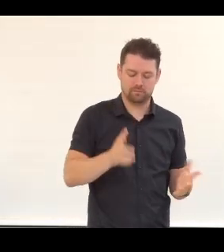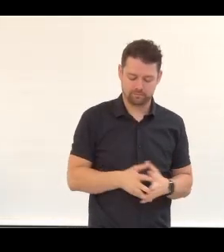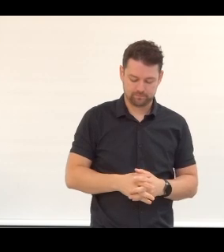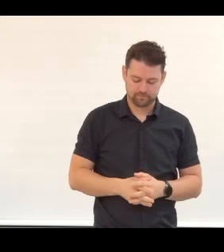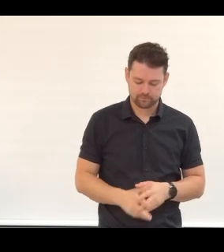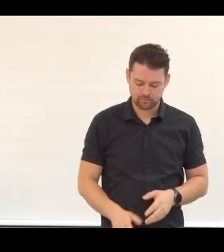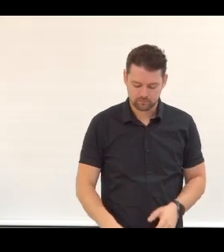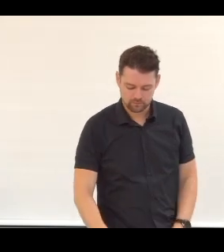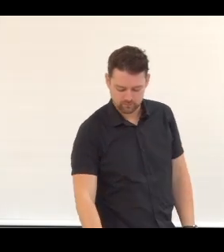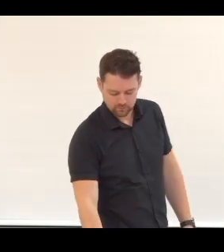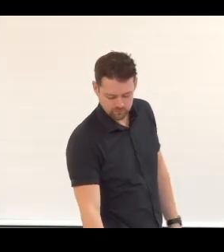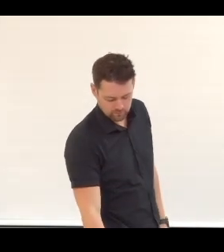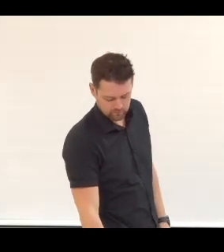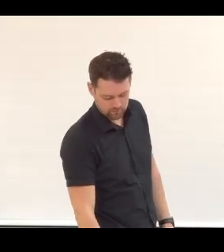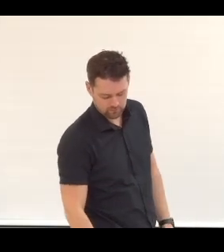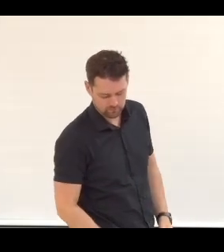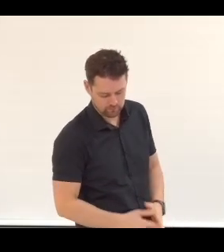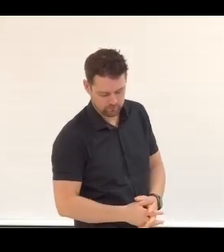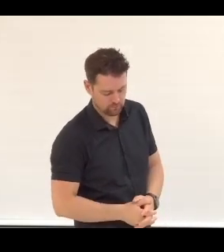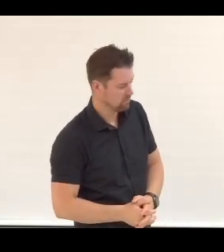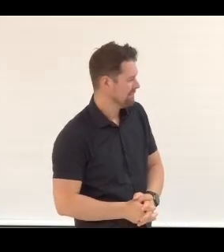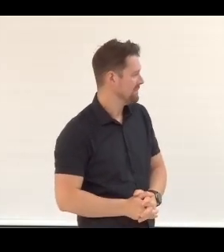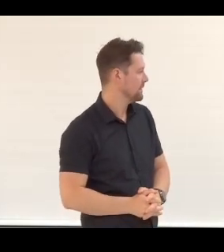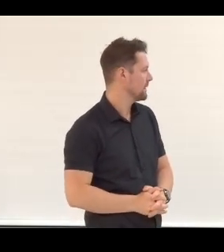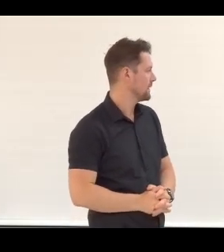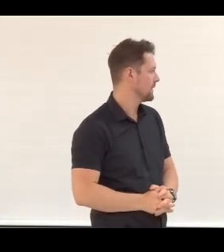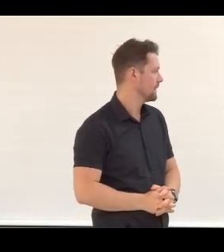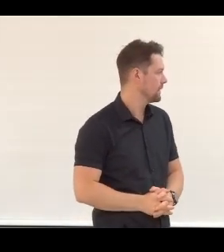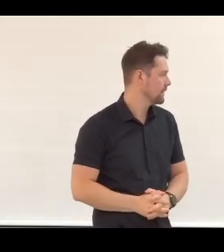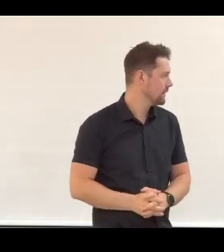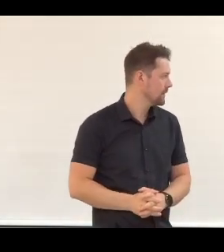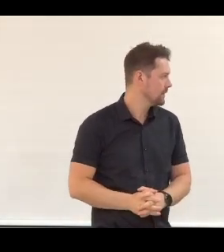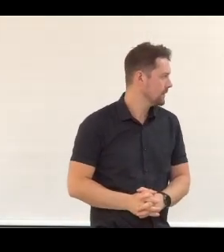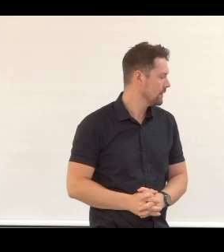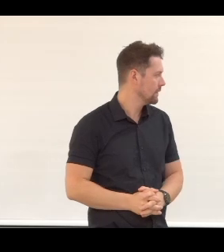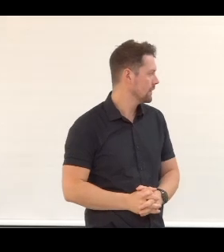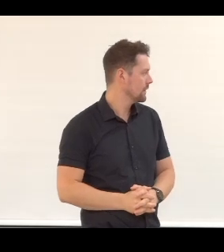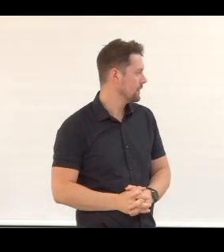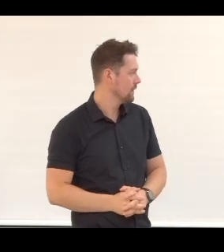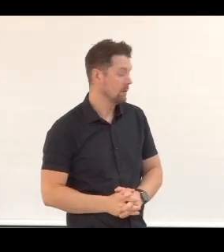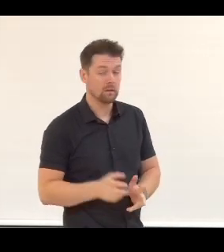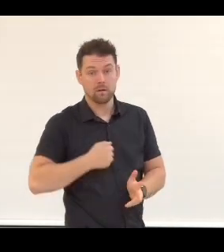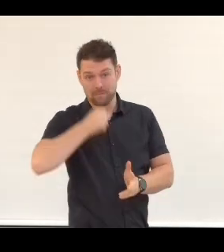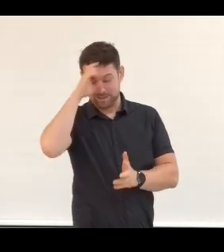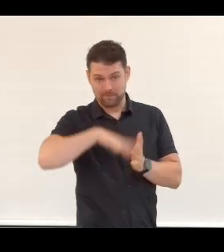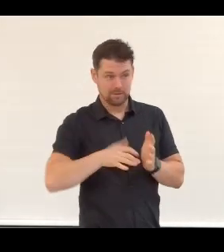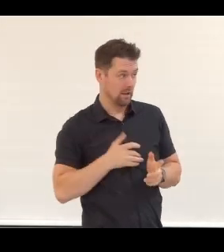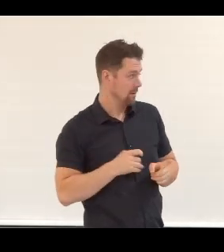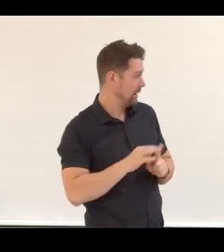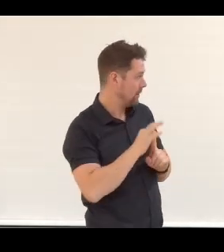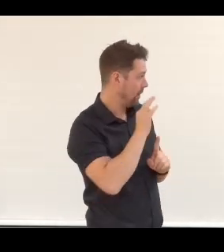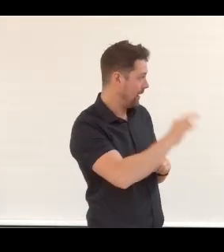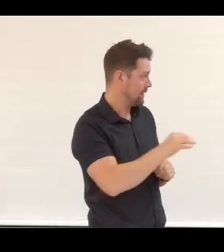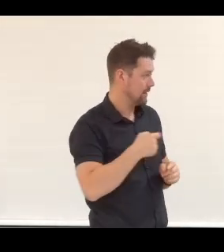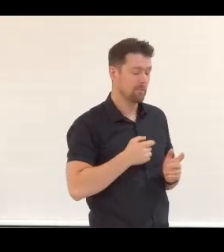let's just go through the next one. Yeah. Maybe let me just chime in, like speaking from personal experience, because I also applied for the last call and actually made it to the B